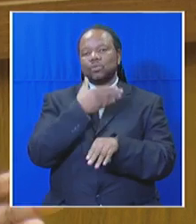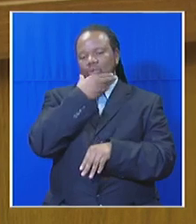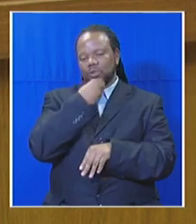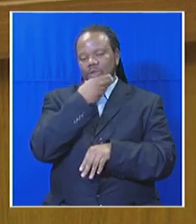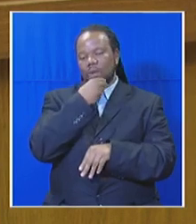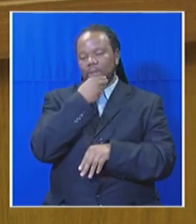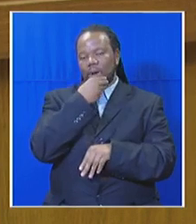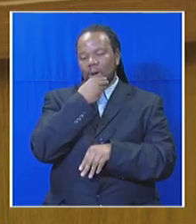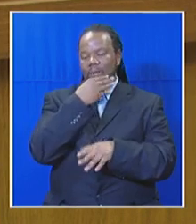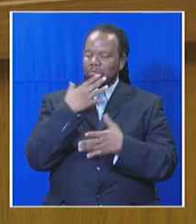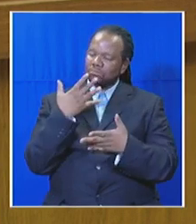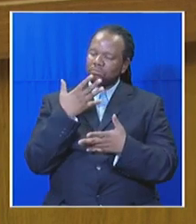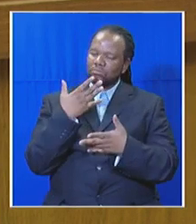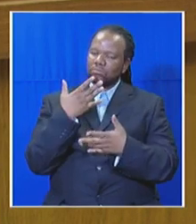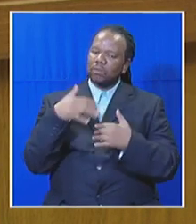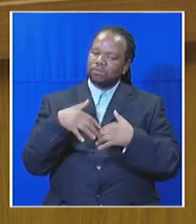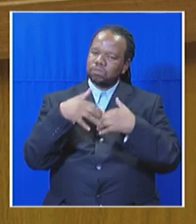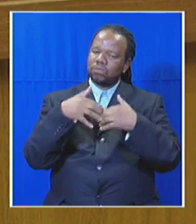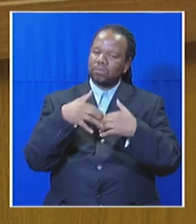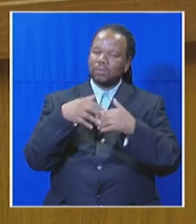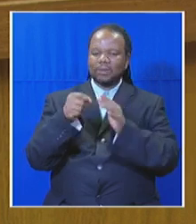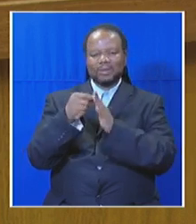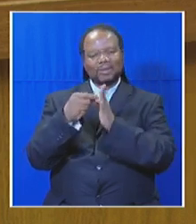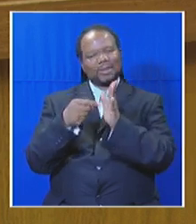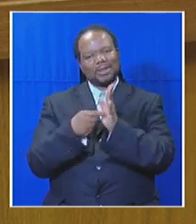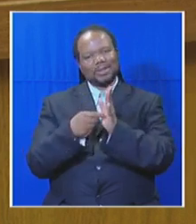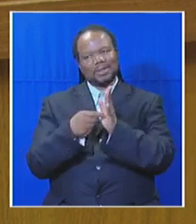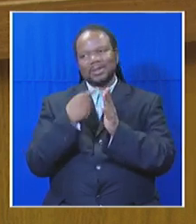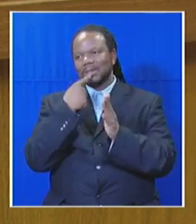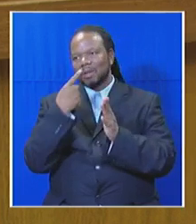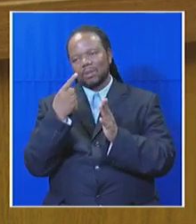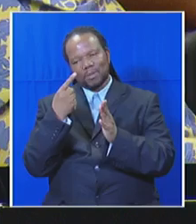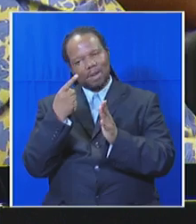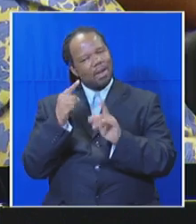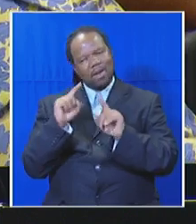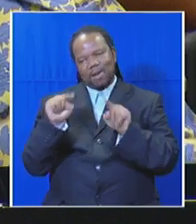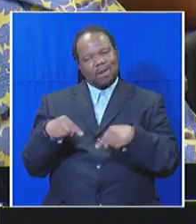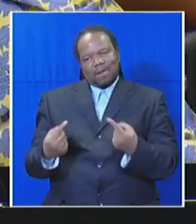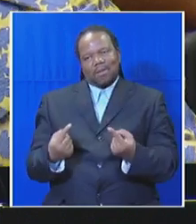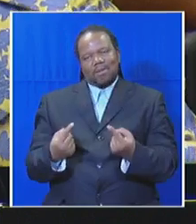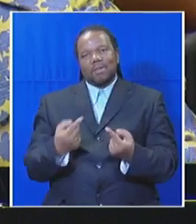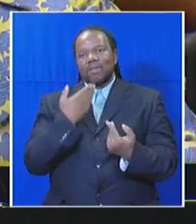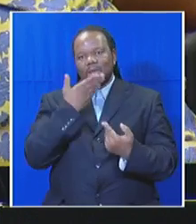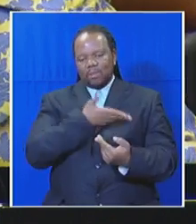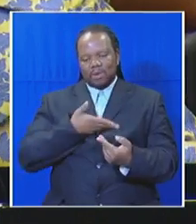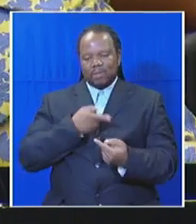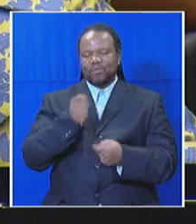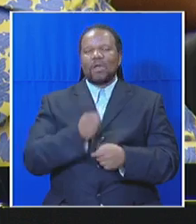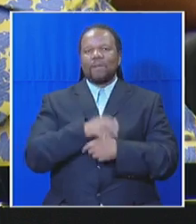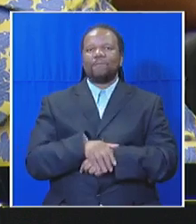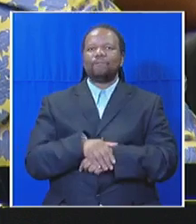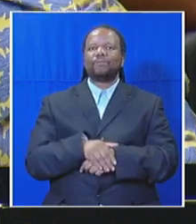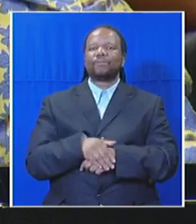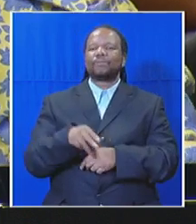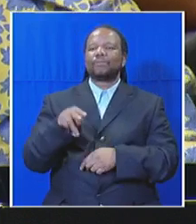to what date, I wouldn't be able to offer the date. Thank you, Madam Speaker. The Honorable